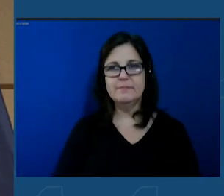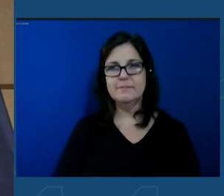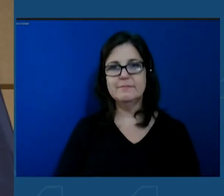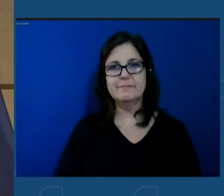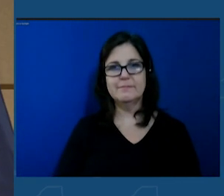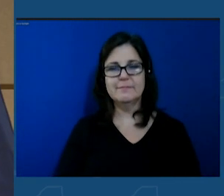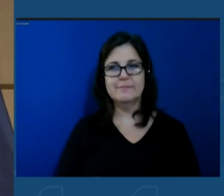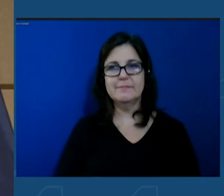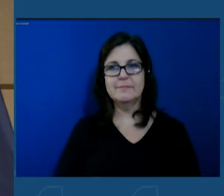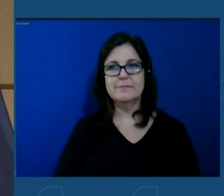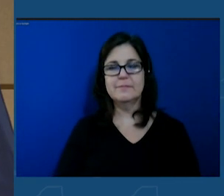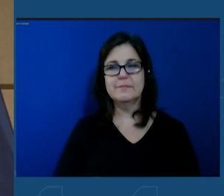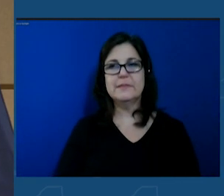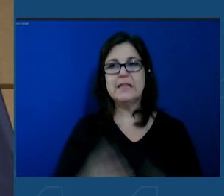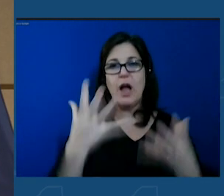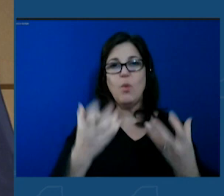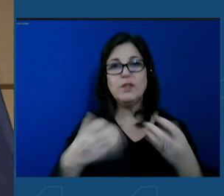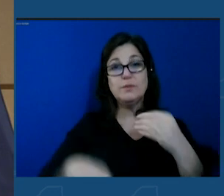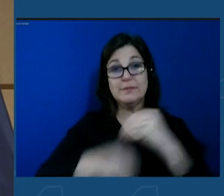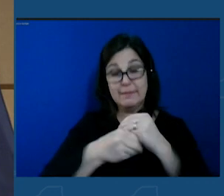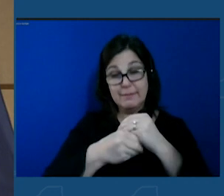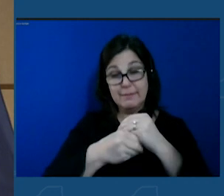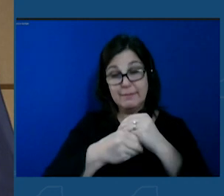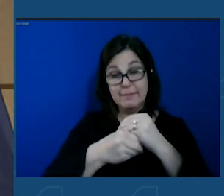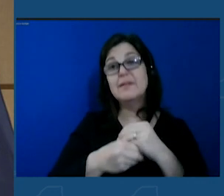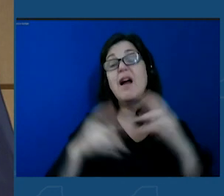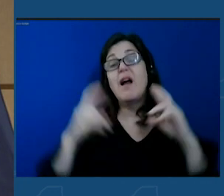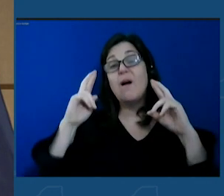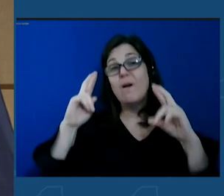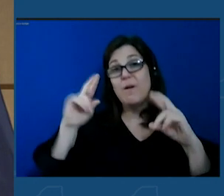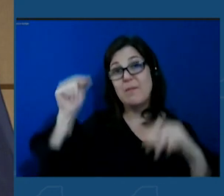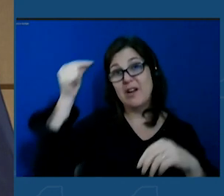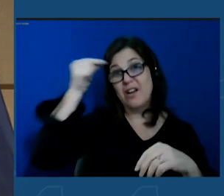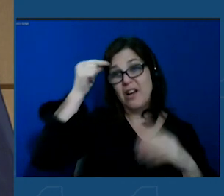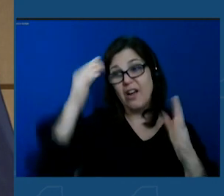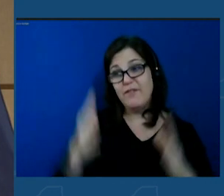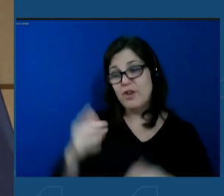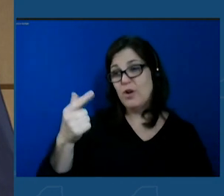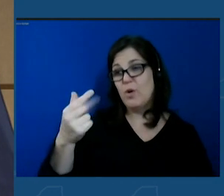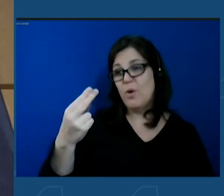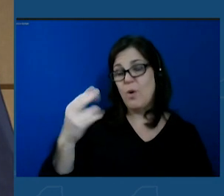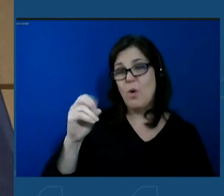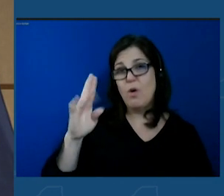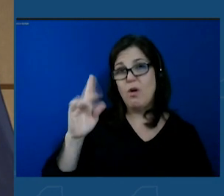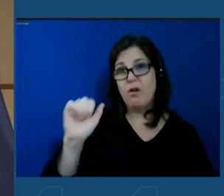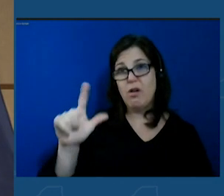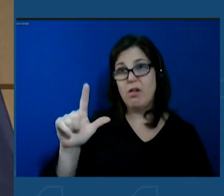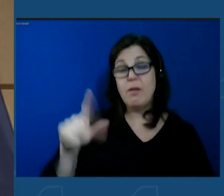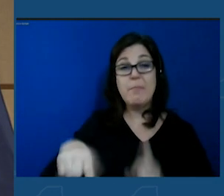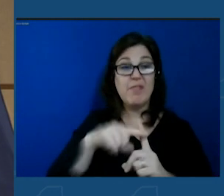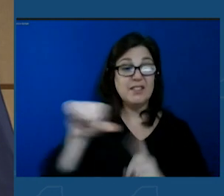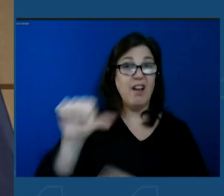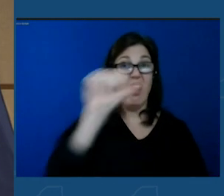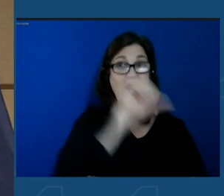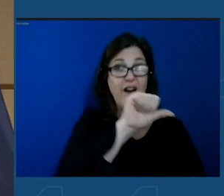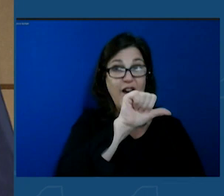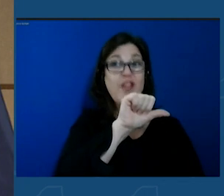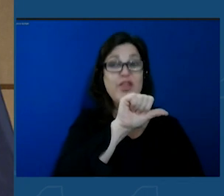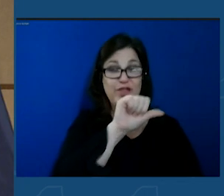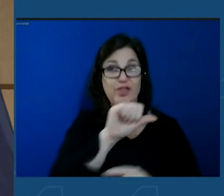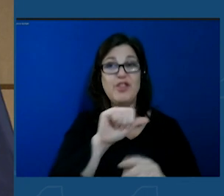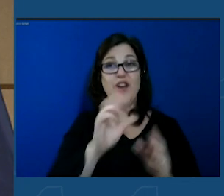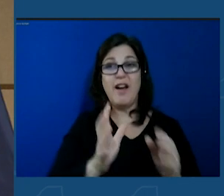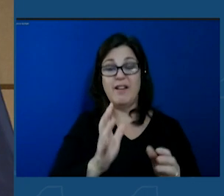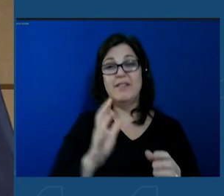I want to say that I hope Governor Hochul and other elected officials continue to invest and support children's